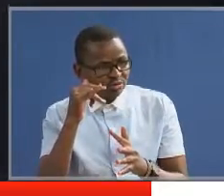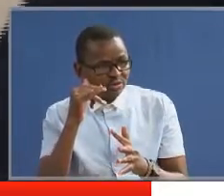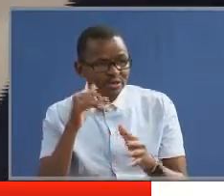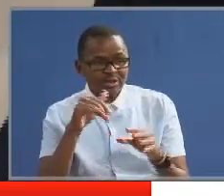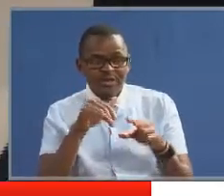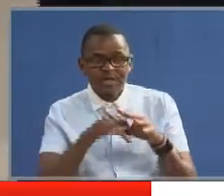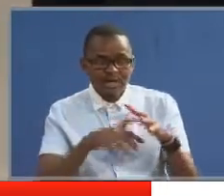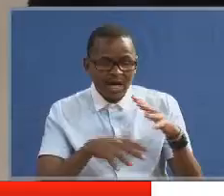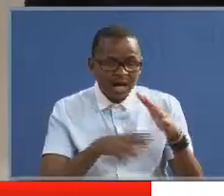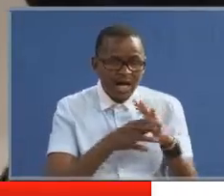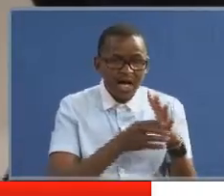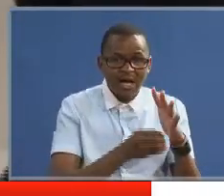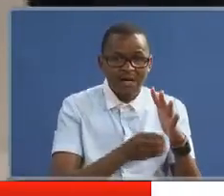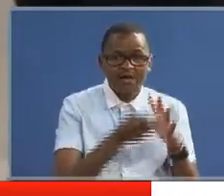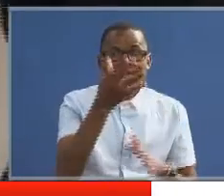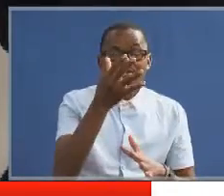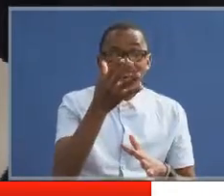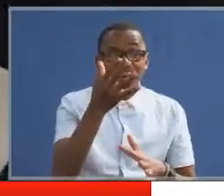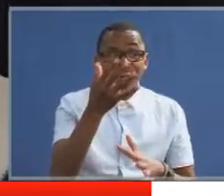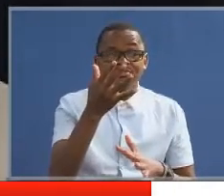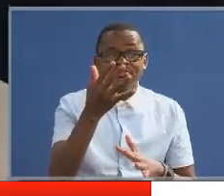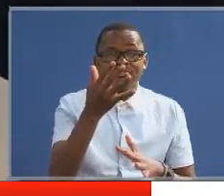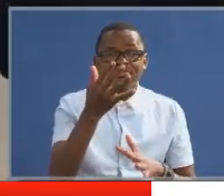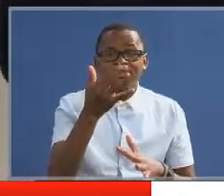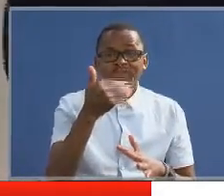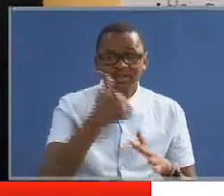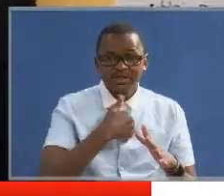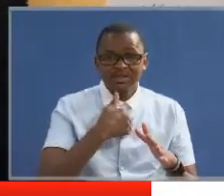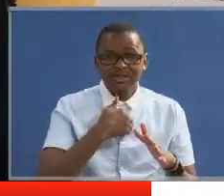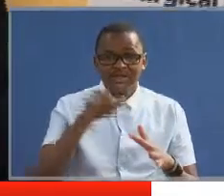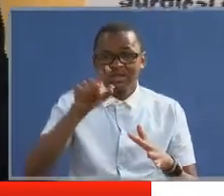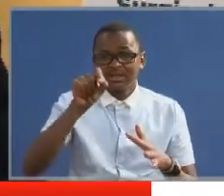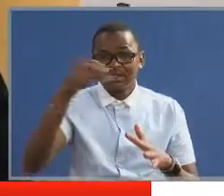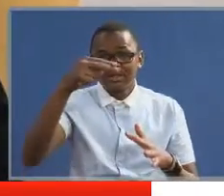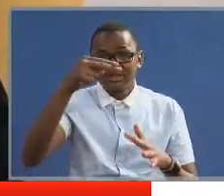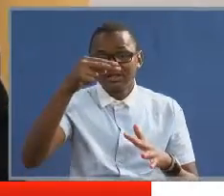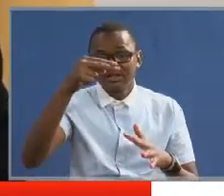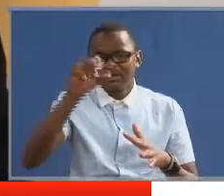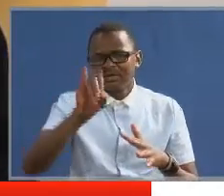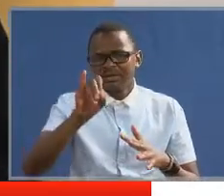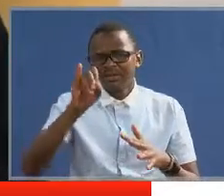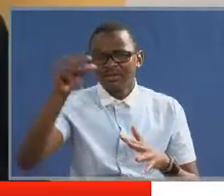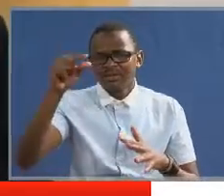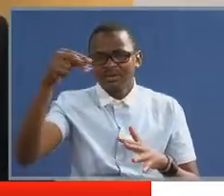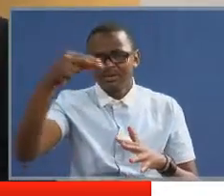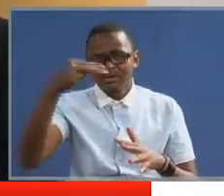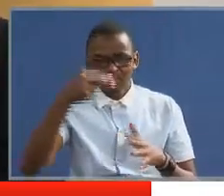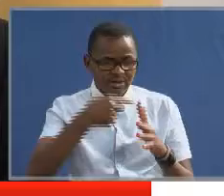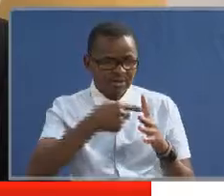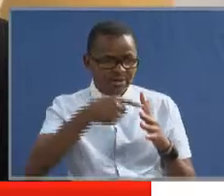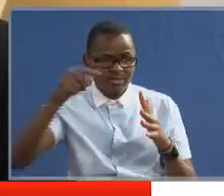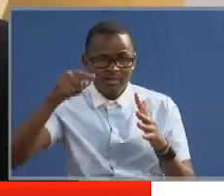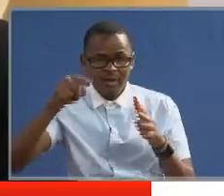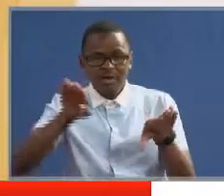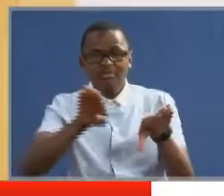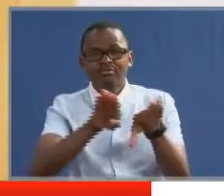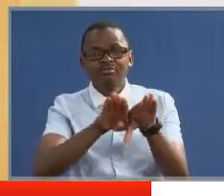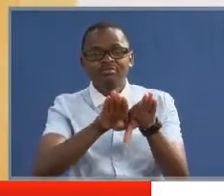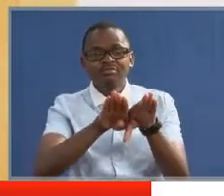hiyo ikatolewa kwa hiyo mguu kwa idhai. Alafu ndio ikaenda